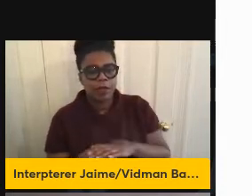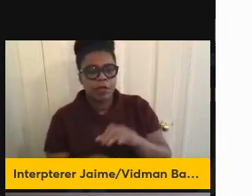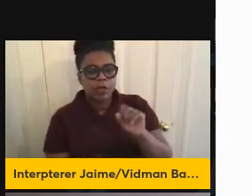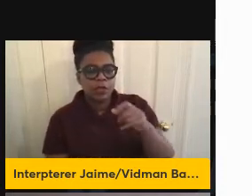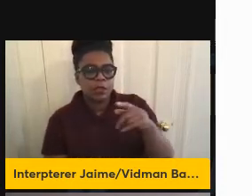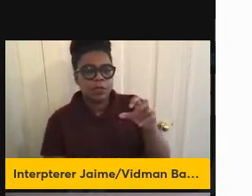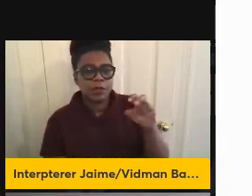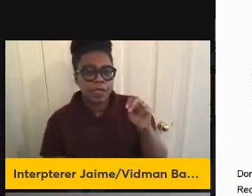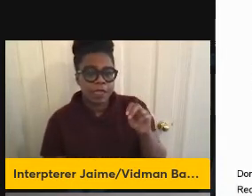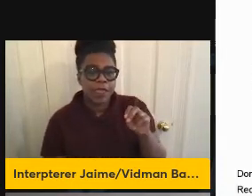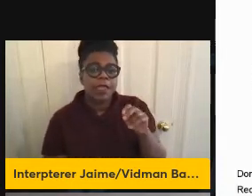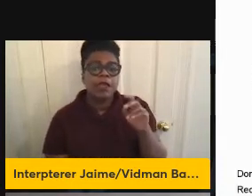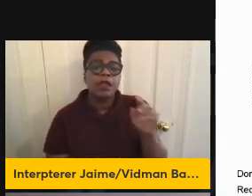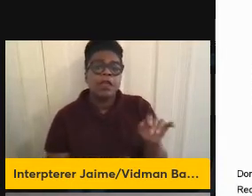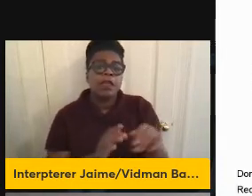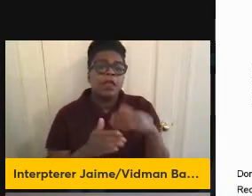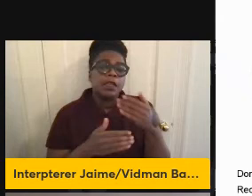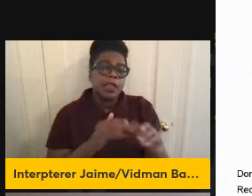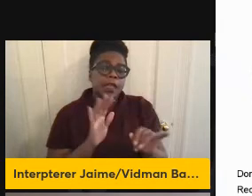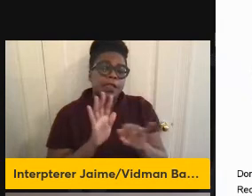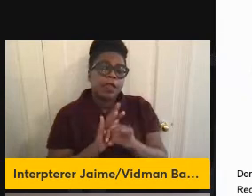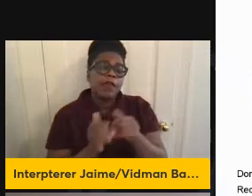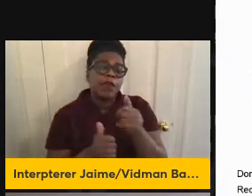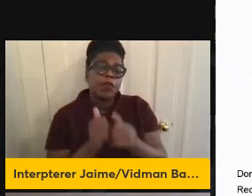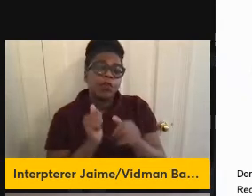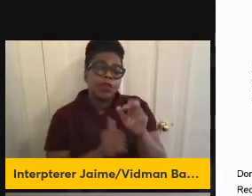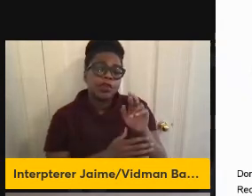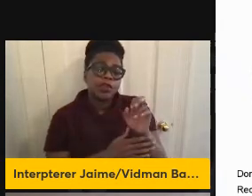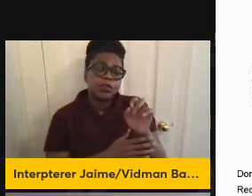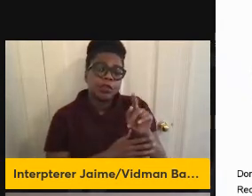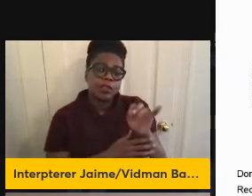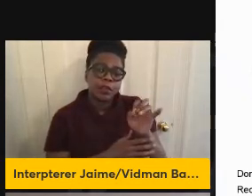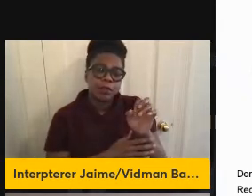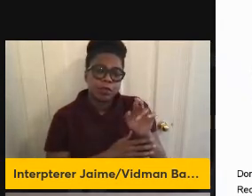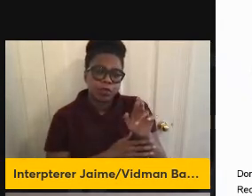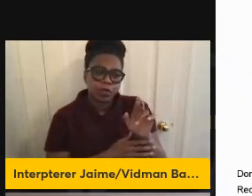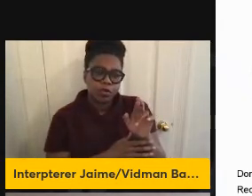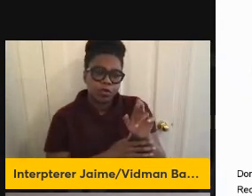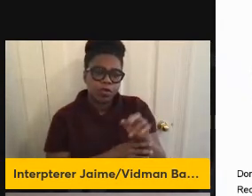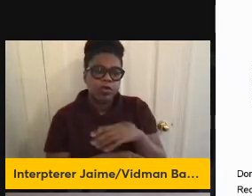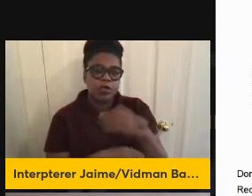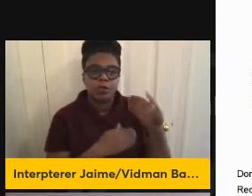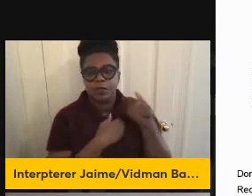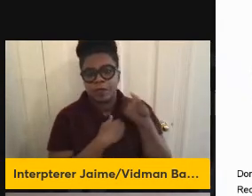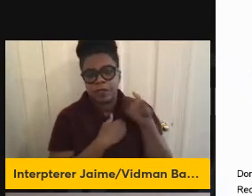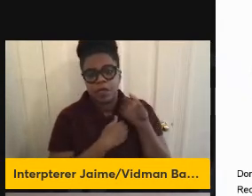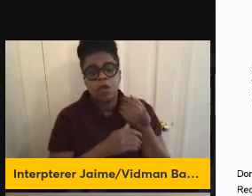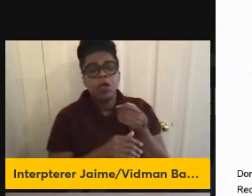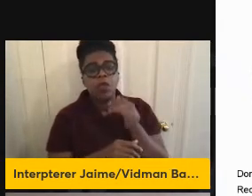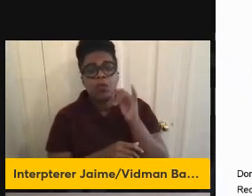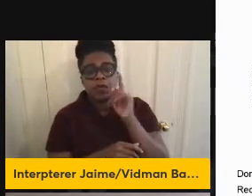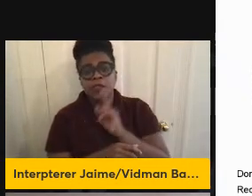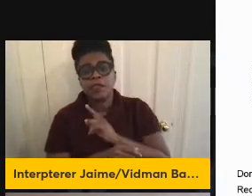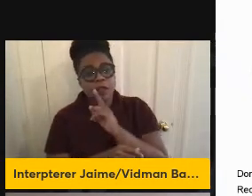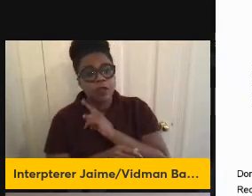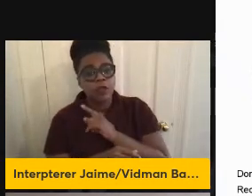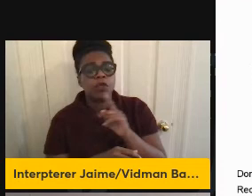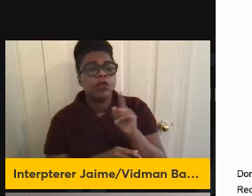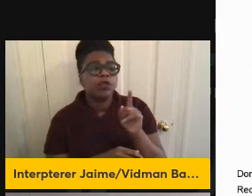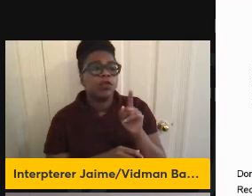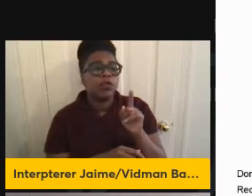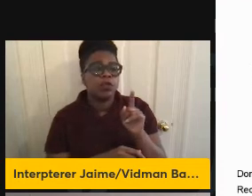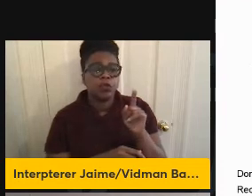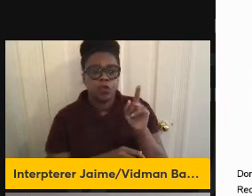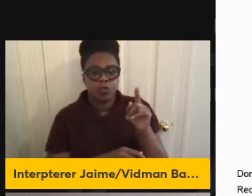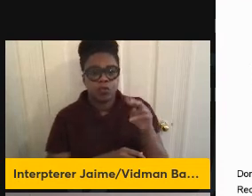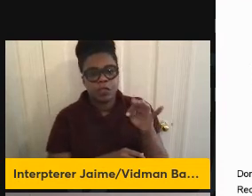Next, we want to identify which receptor was responsible. So we generated chimeras with single receptor knockouts. And what you can see here